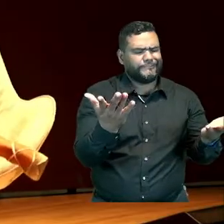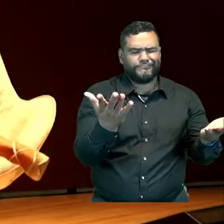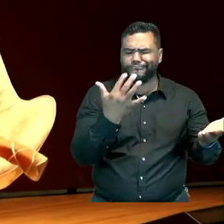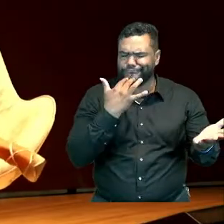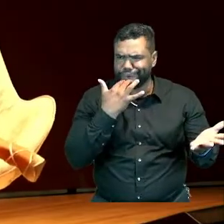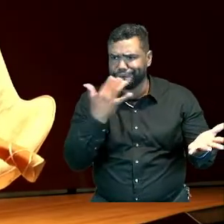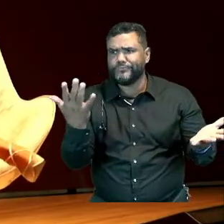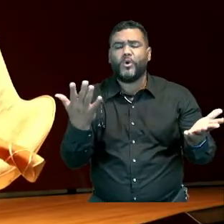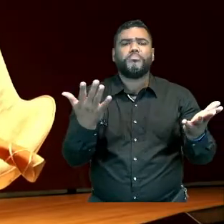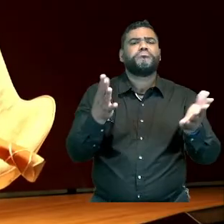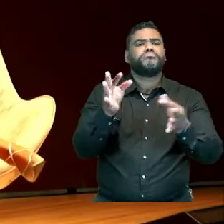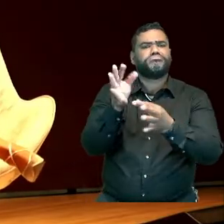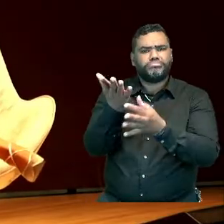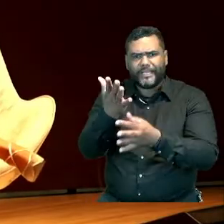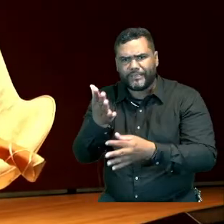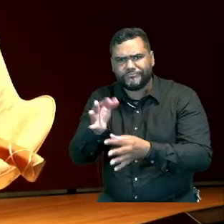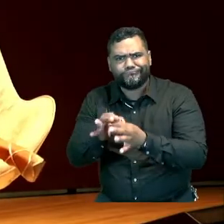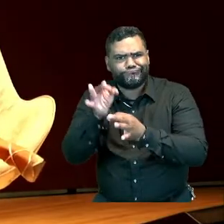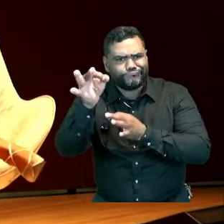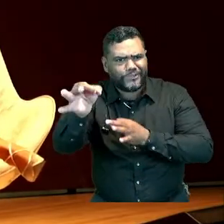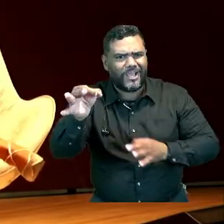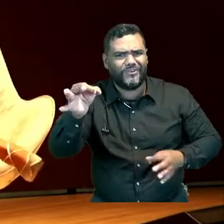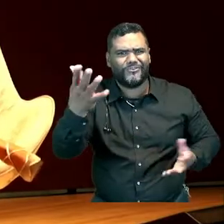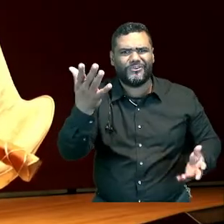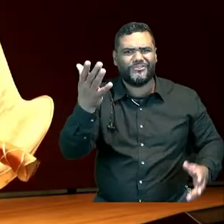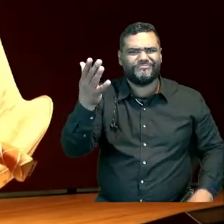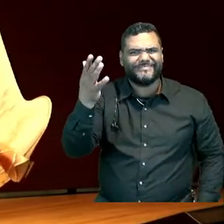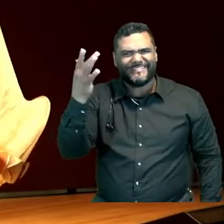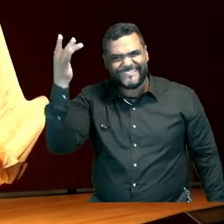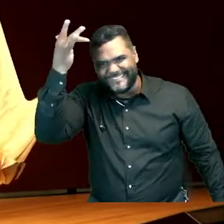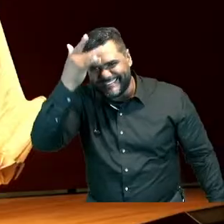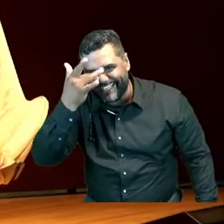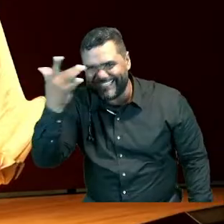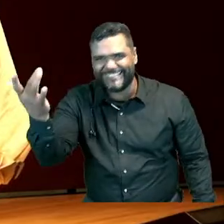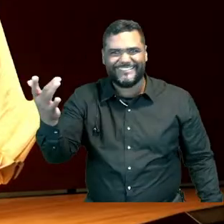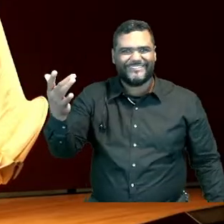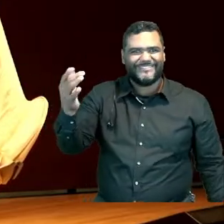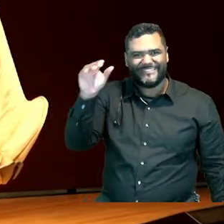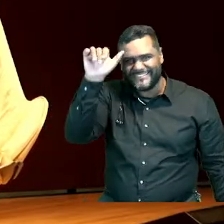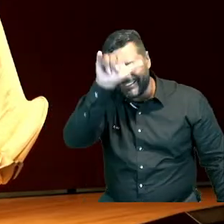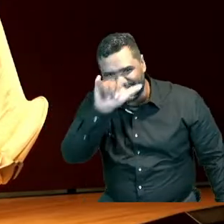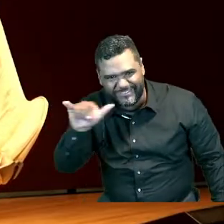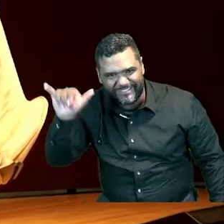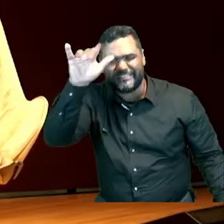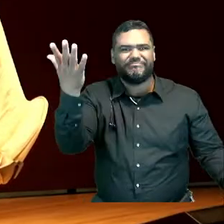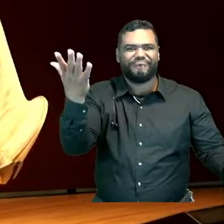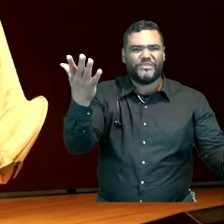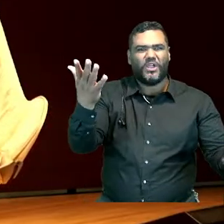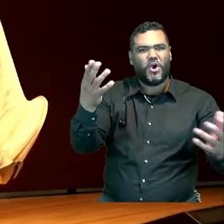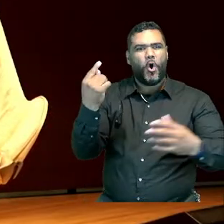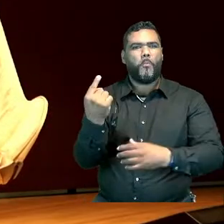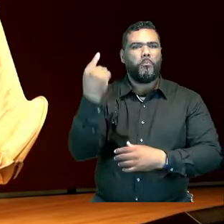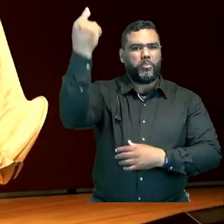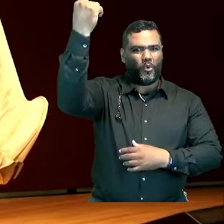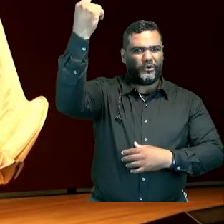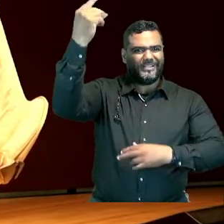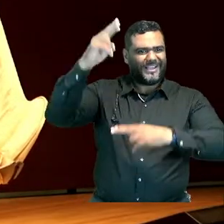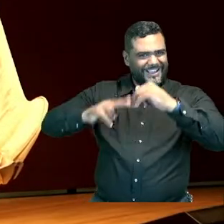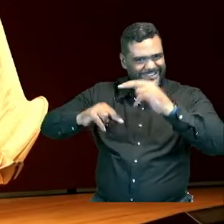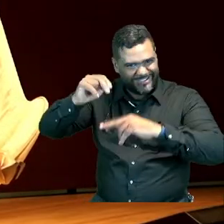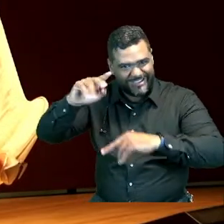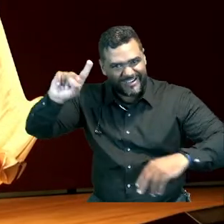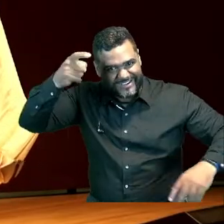are very important elements for the Black peoples, especially because they refer to structural